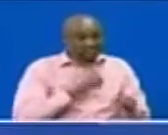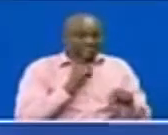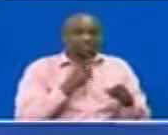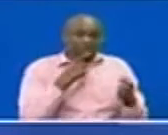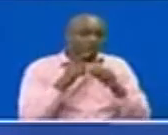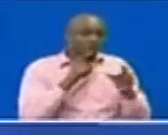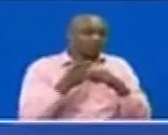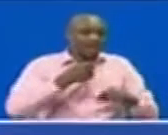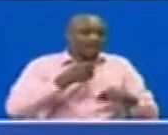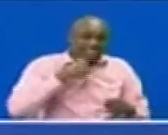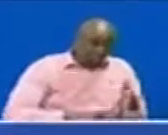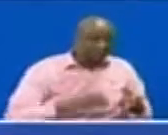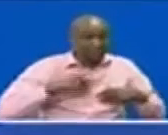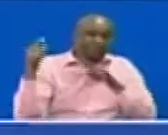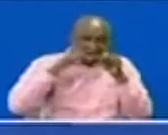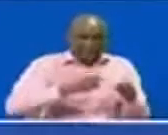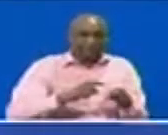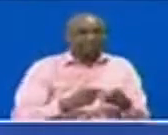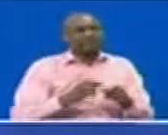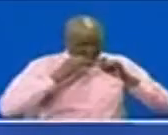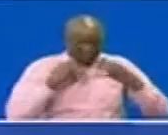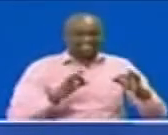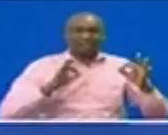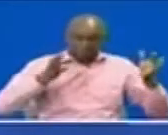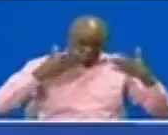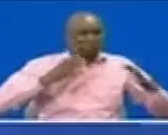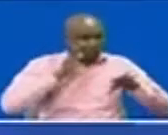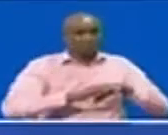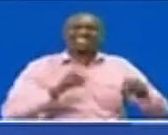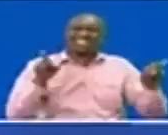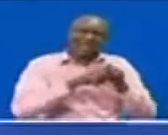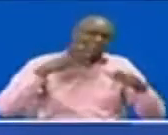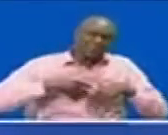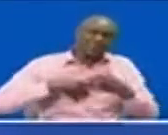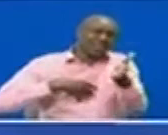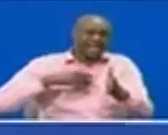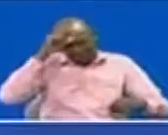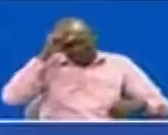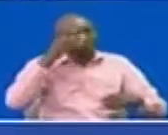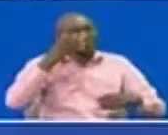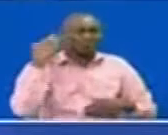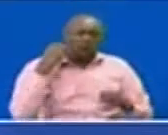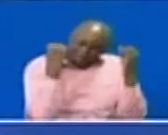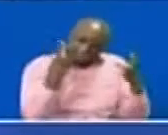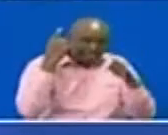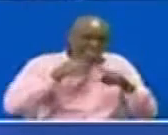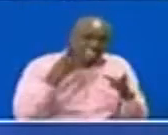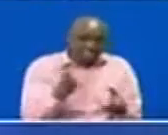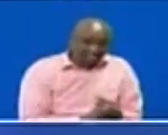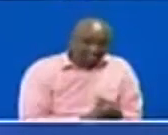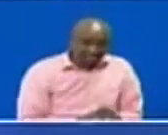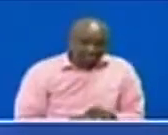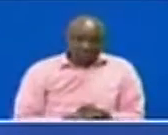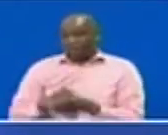about people coming in to bring a fresh air, mm-hmm. they're the same people. They have been there for very many years. President